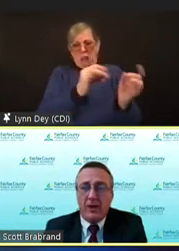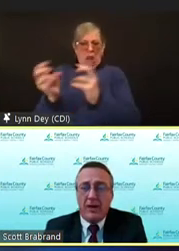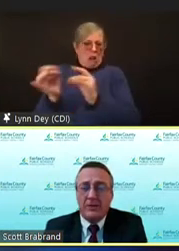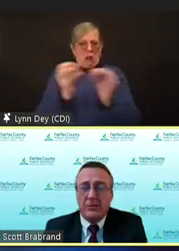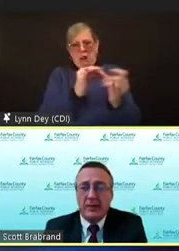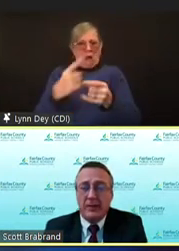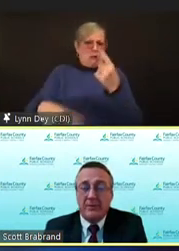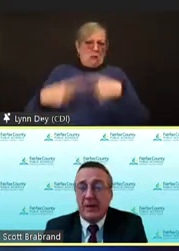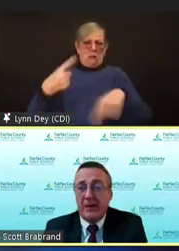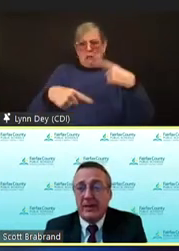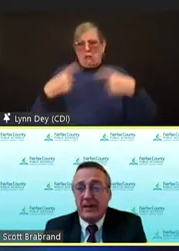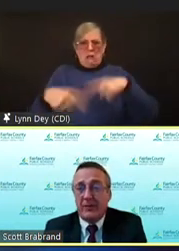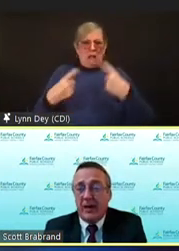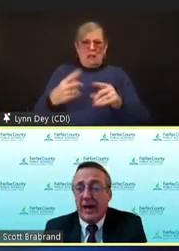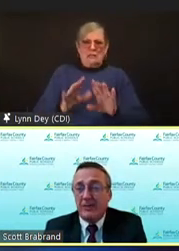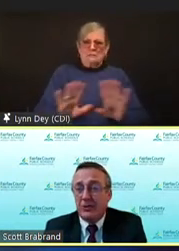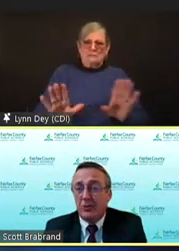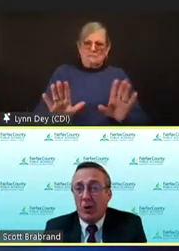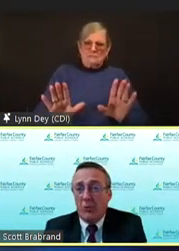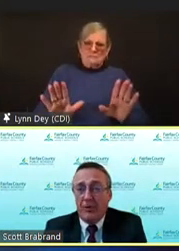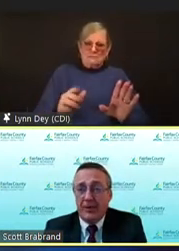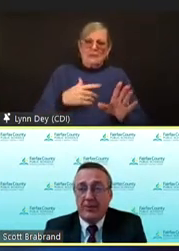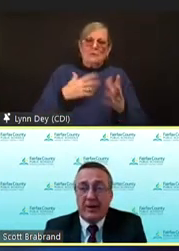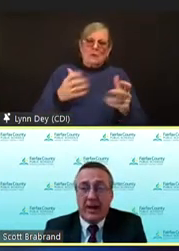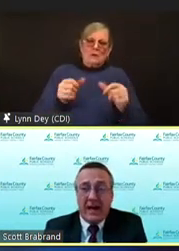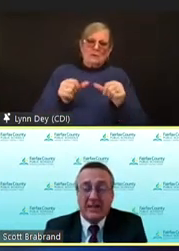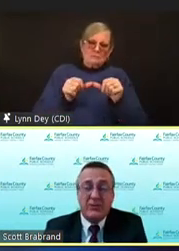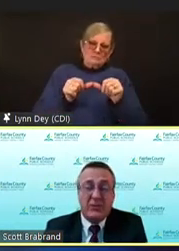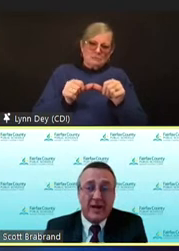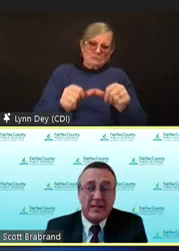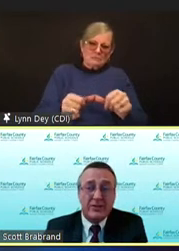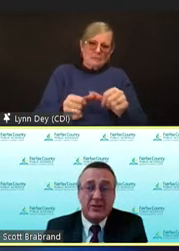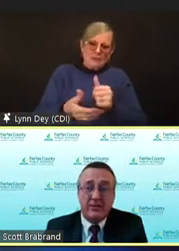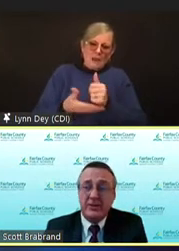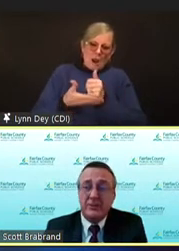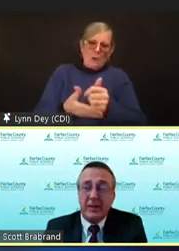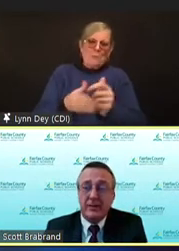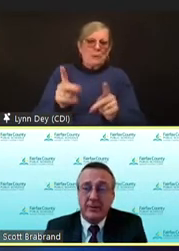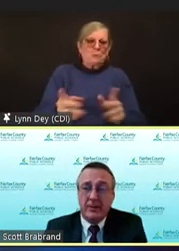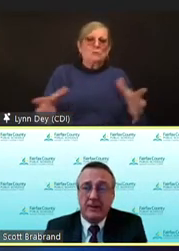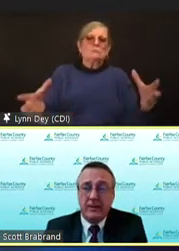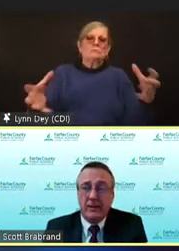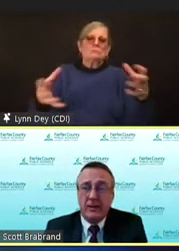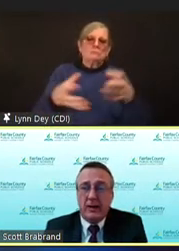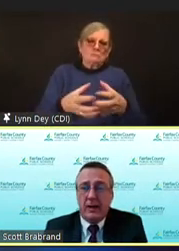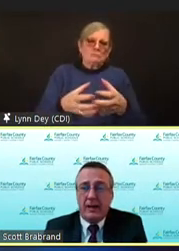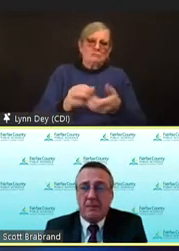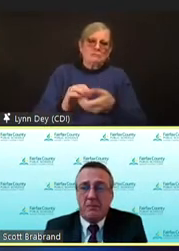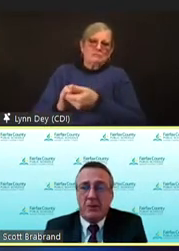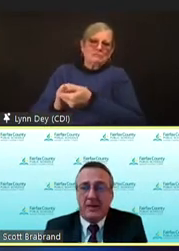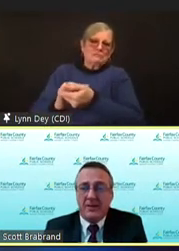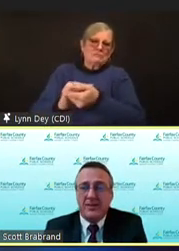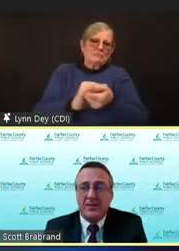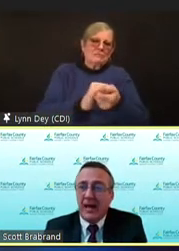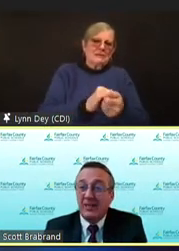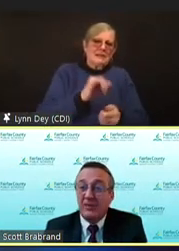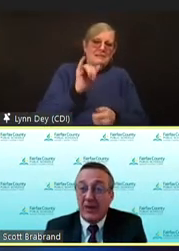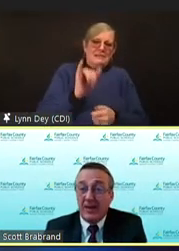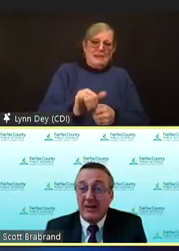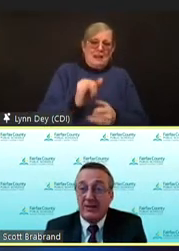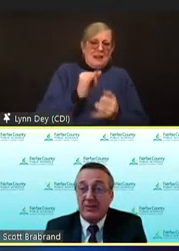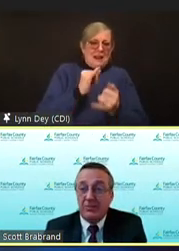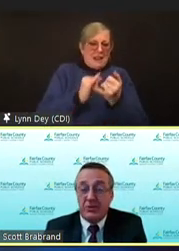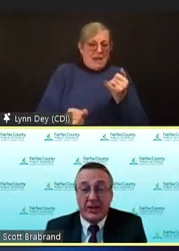and try to bring everybody together. I do hope we're near the last phase of this pandemic. But in this